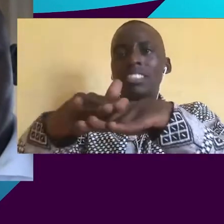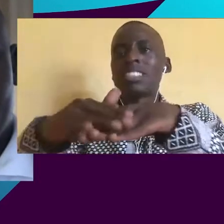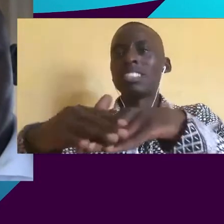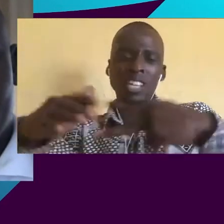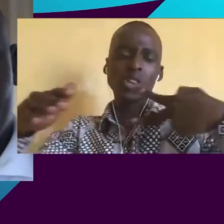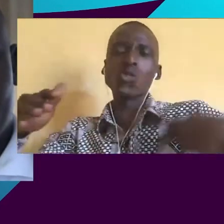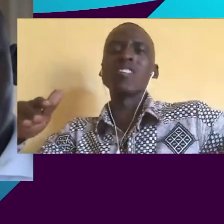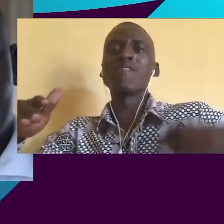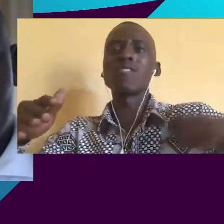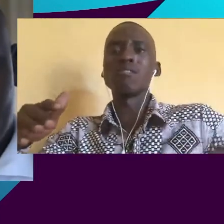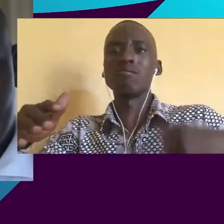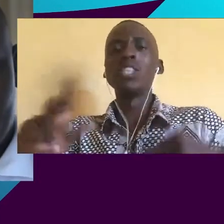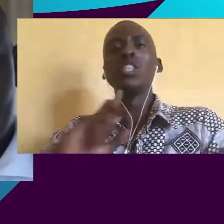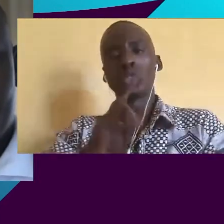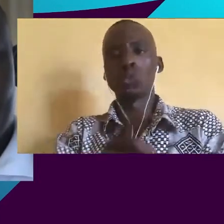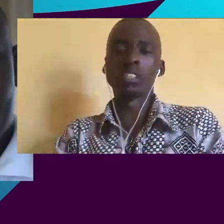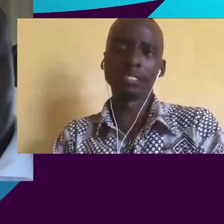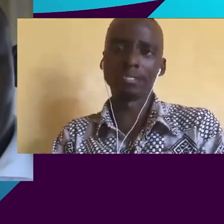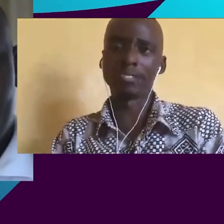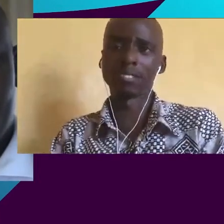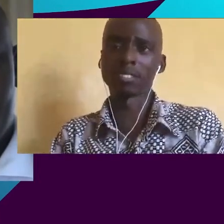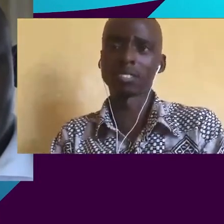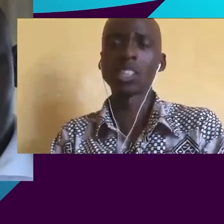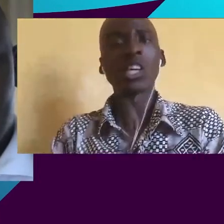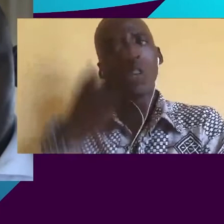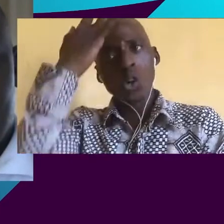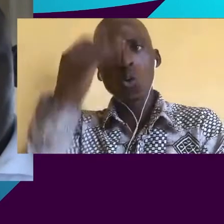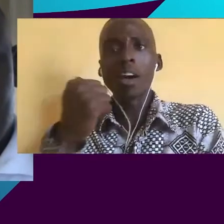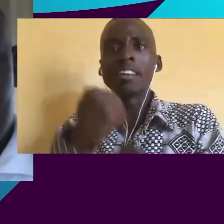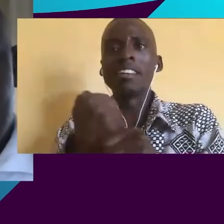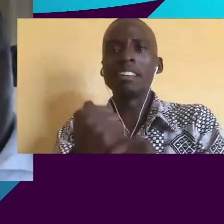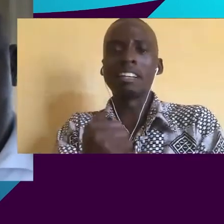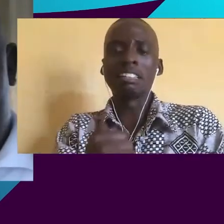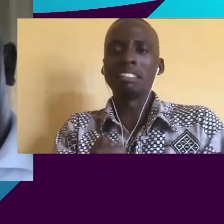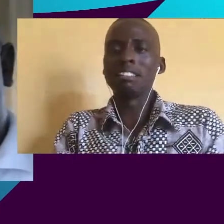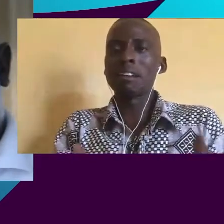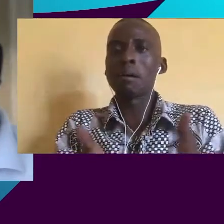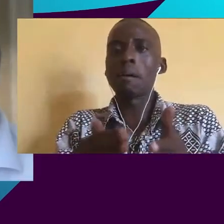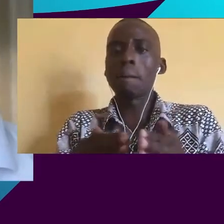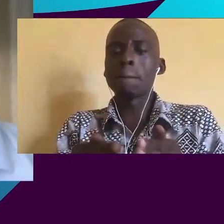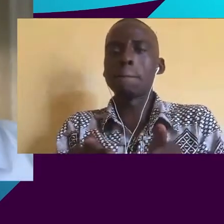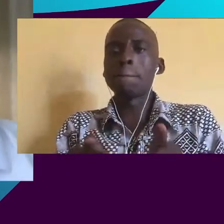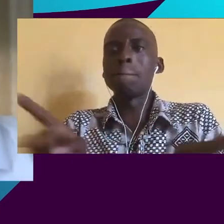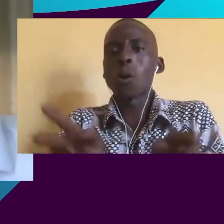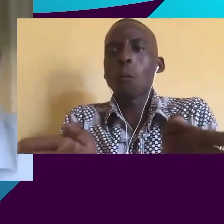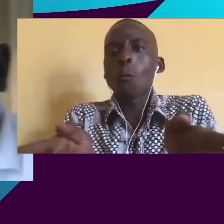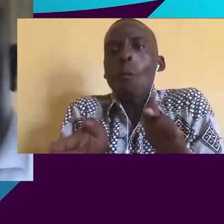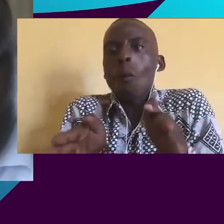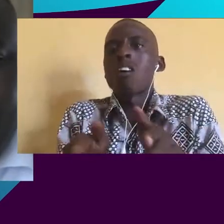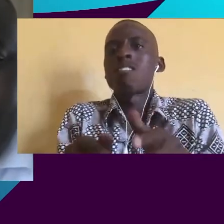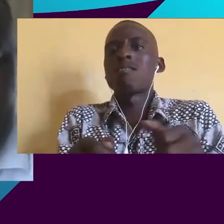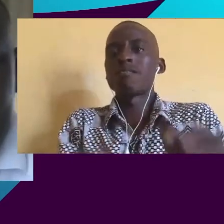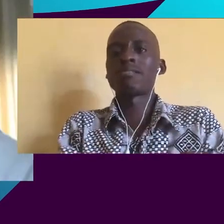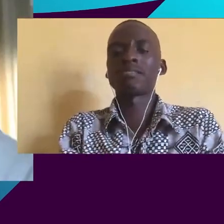Surely, why should girls be struggling with their uniforms? Actually,